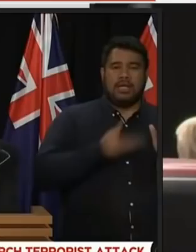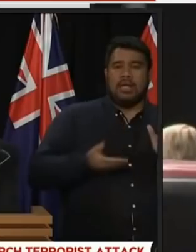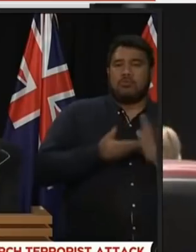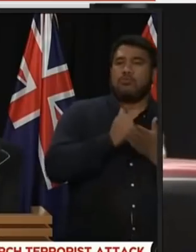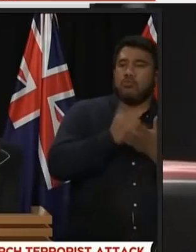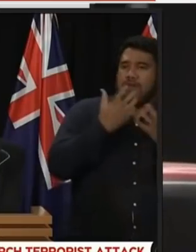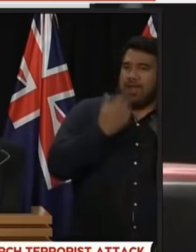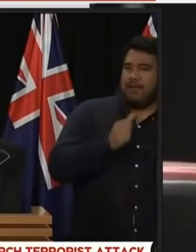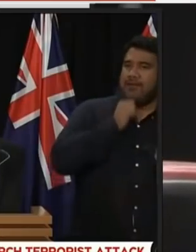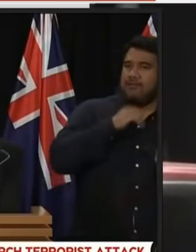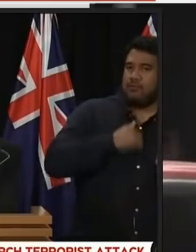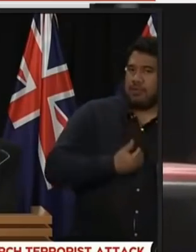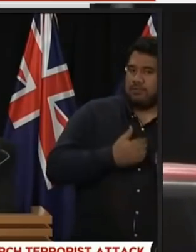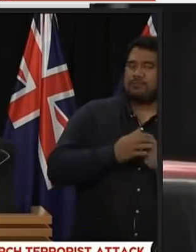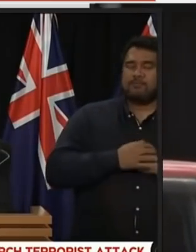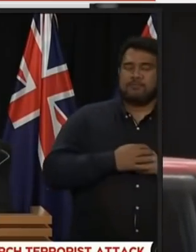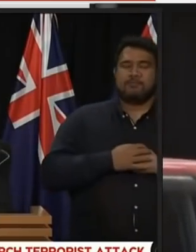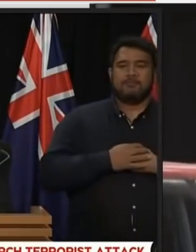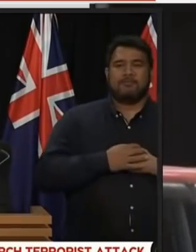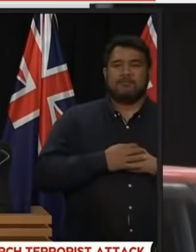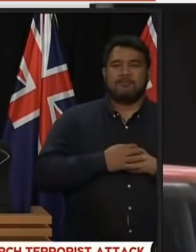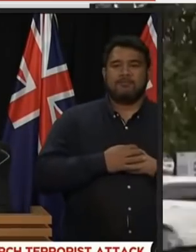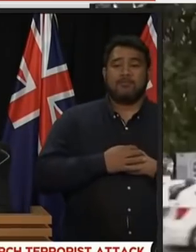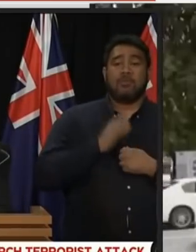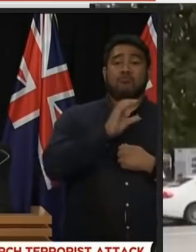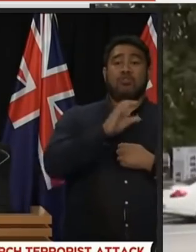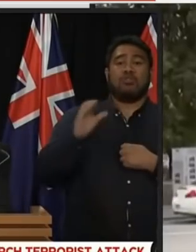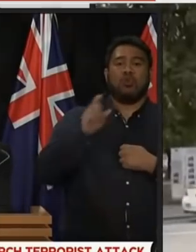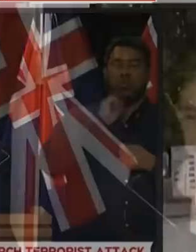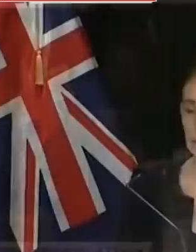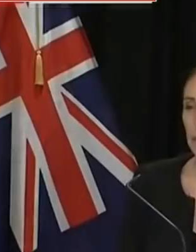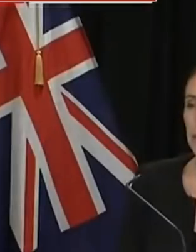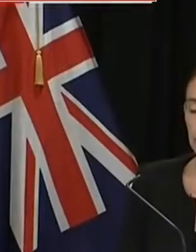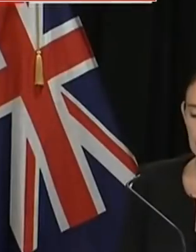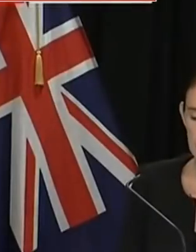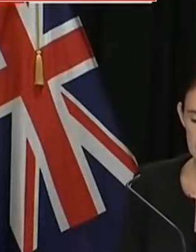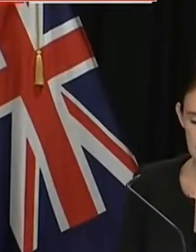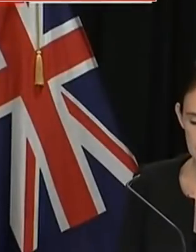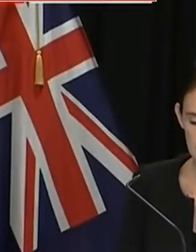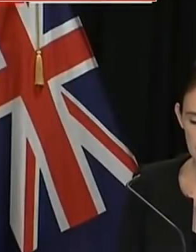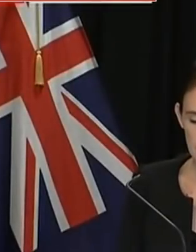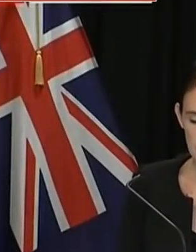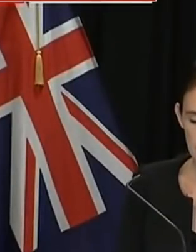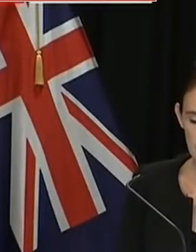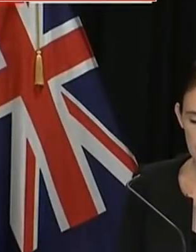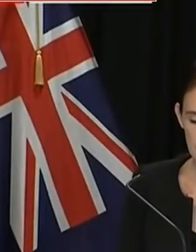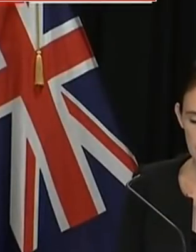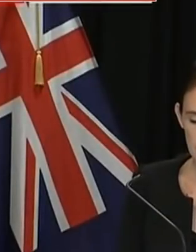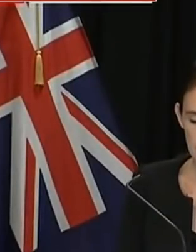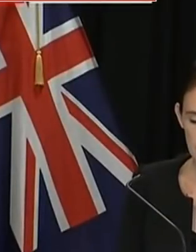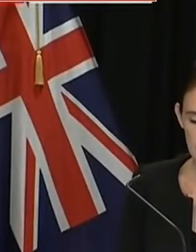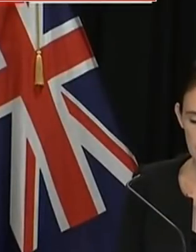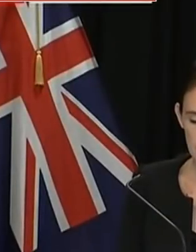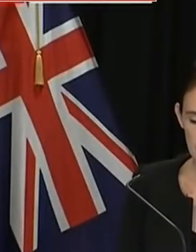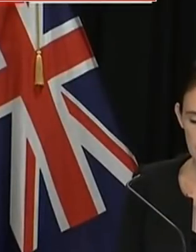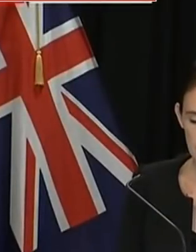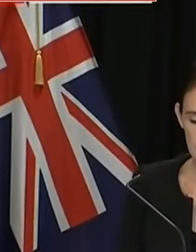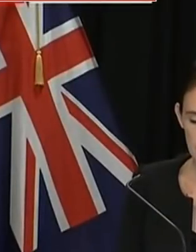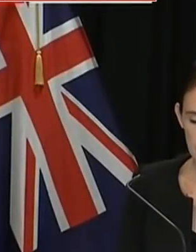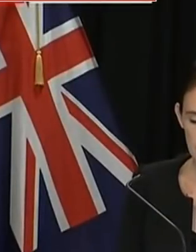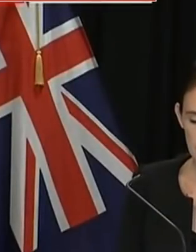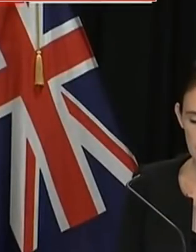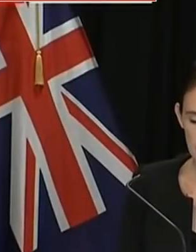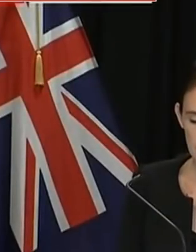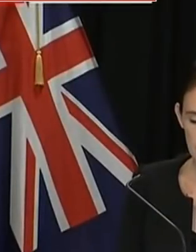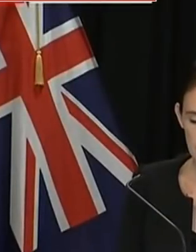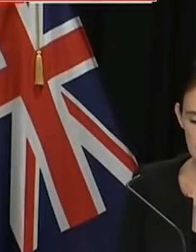cocaine i did in christchurch for mental health and psychosocial needs the only problem there is i'm